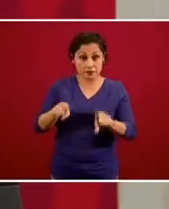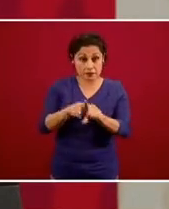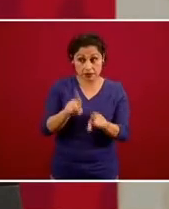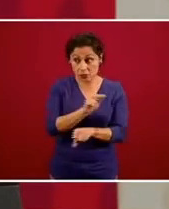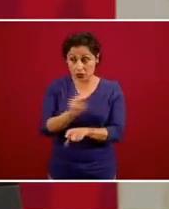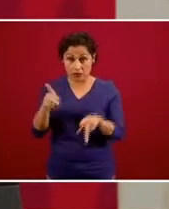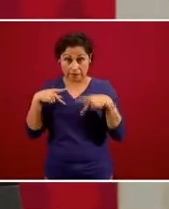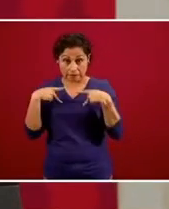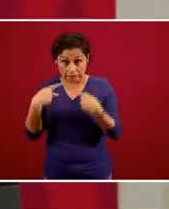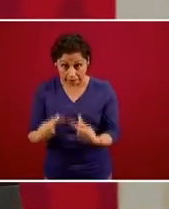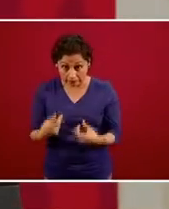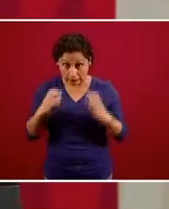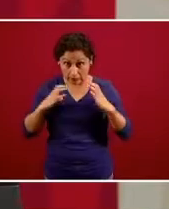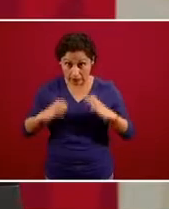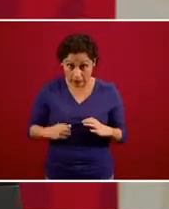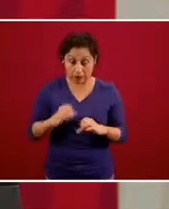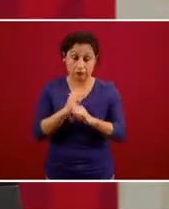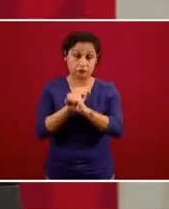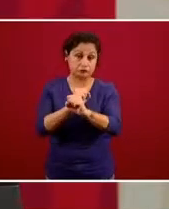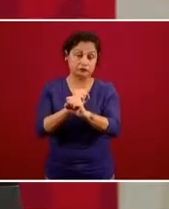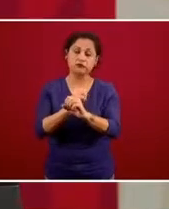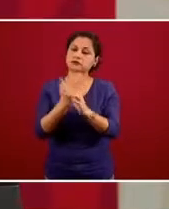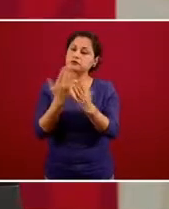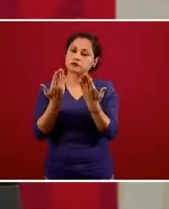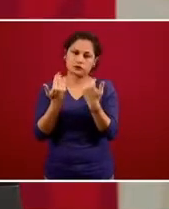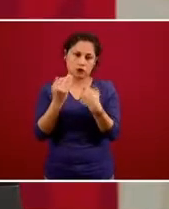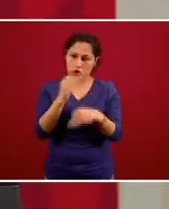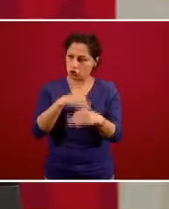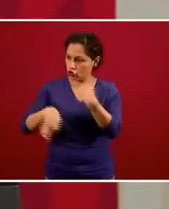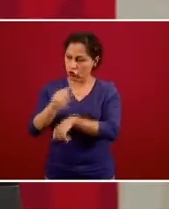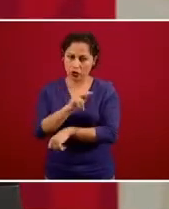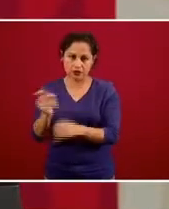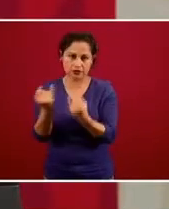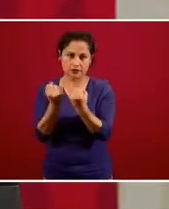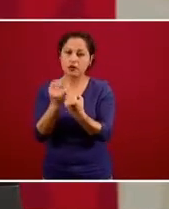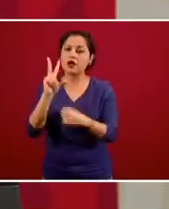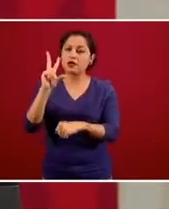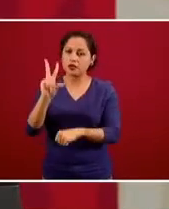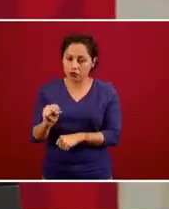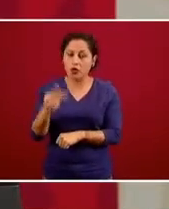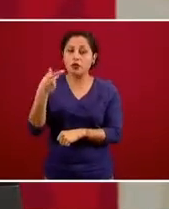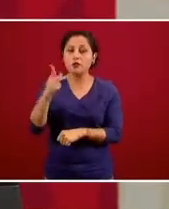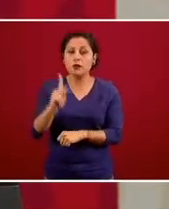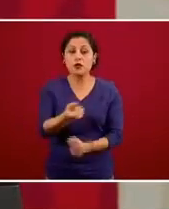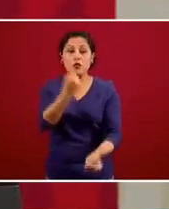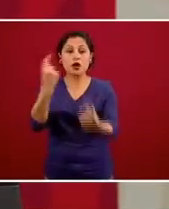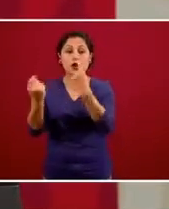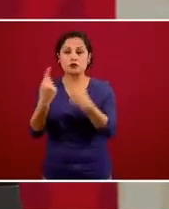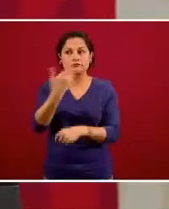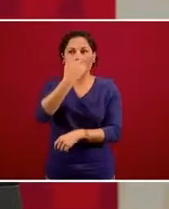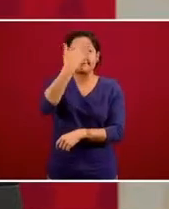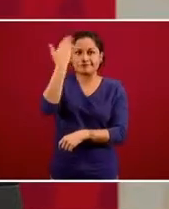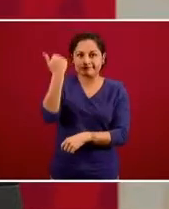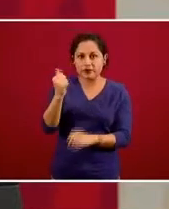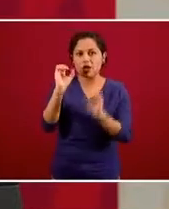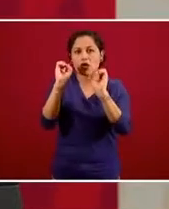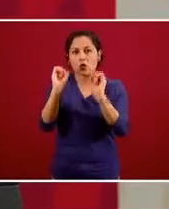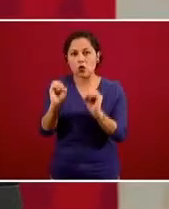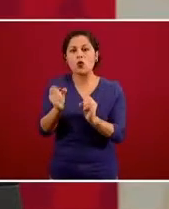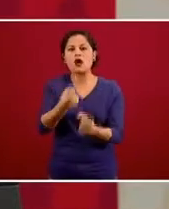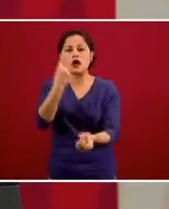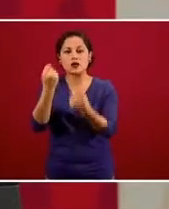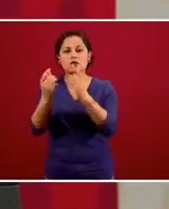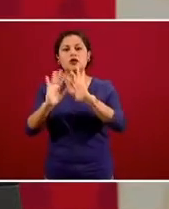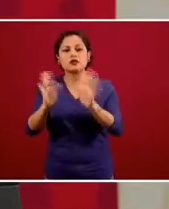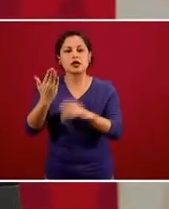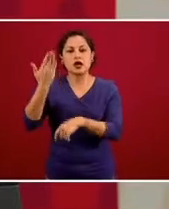Let me be very clear. Not all of them who live with HIV have immunosuppression, but there is an important proportion